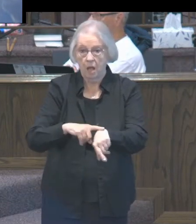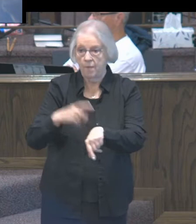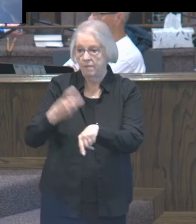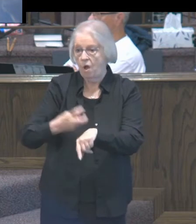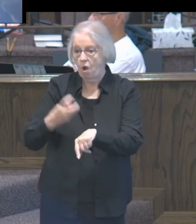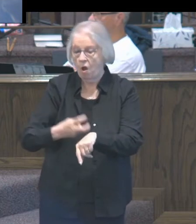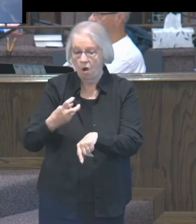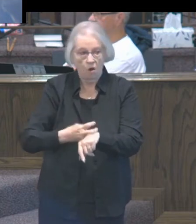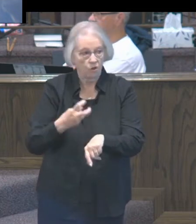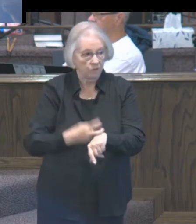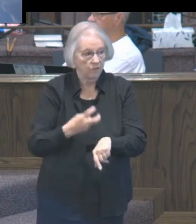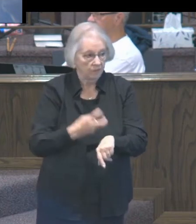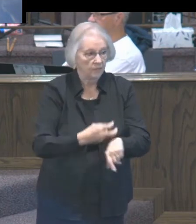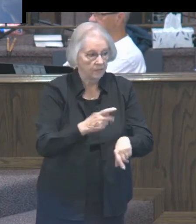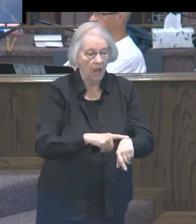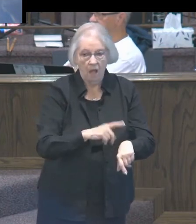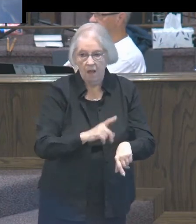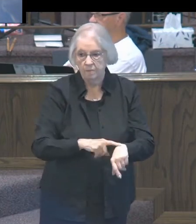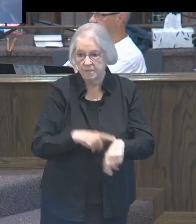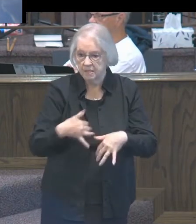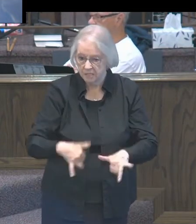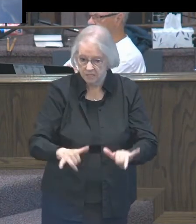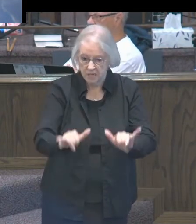Moments of uncertainty and moments that lead to